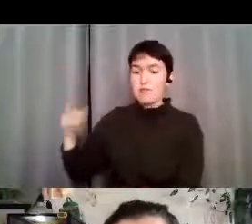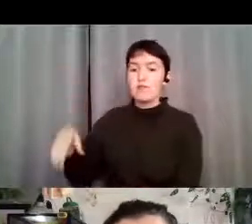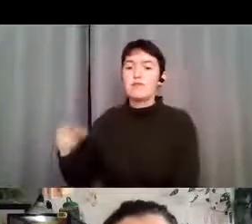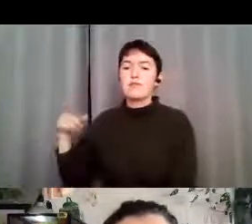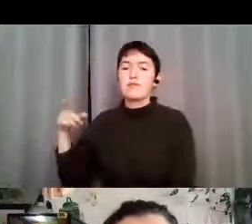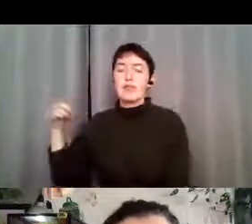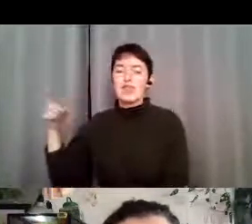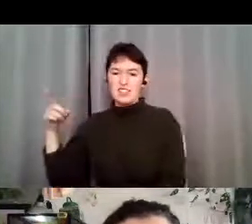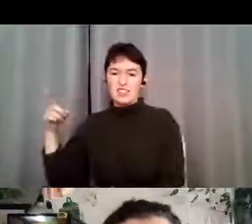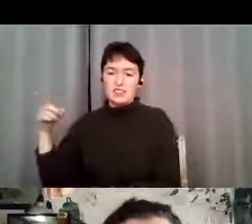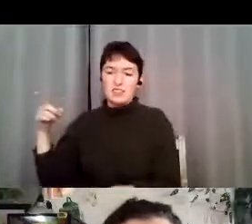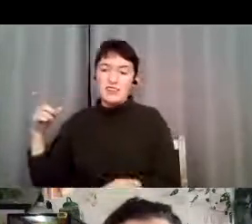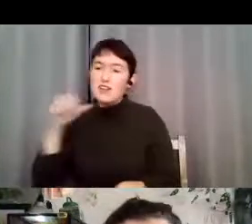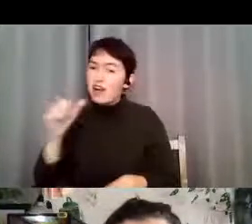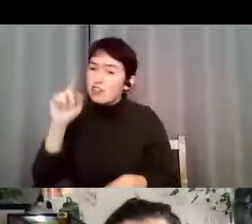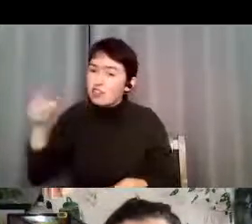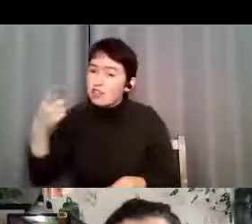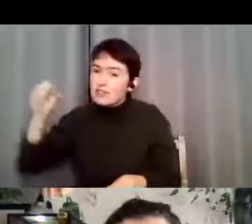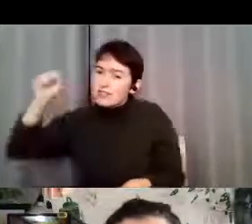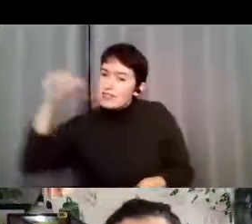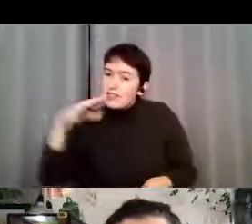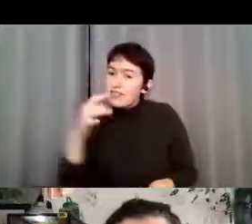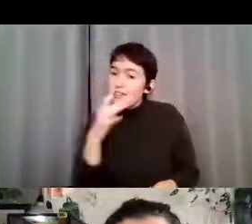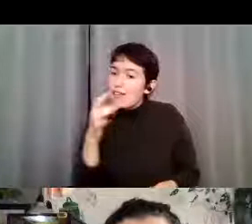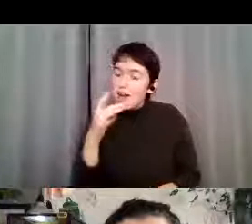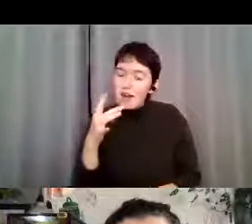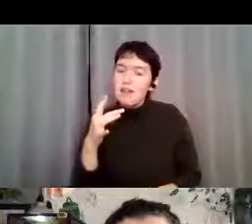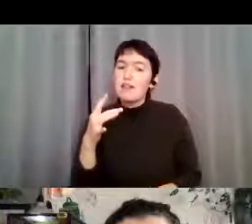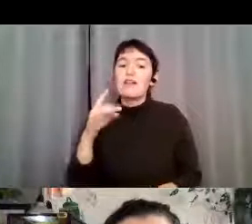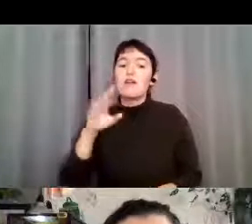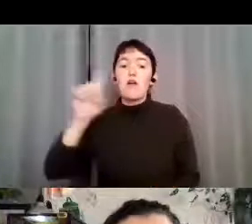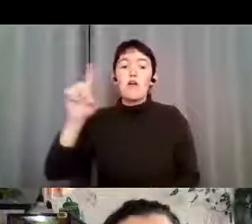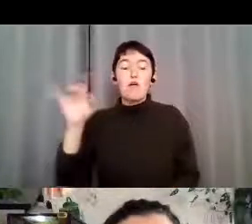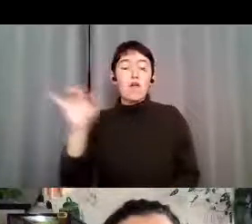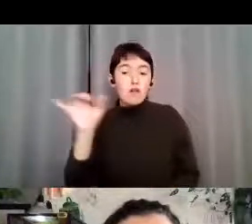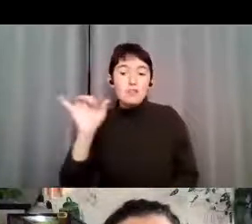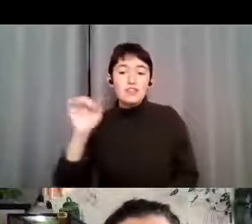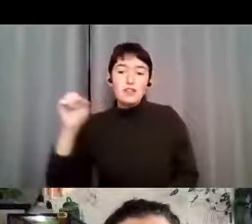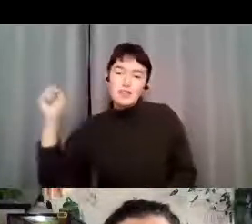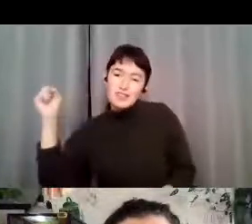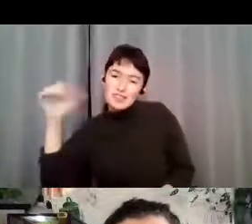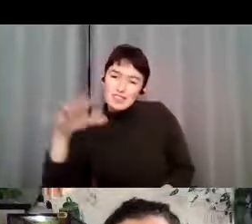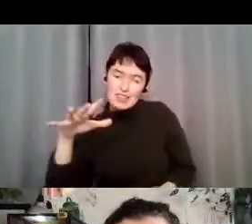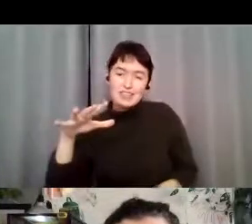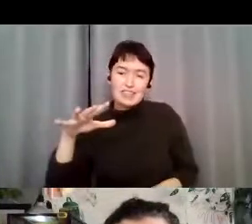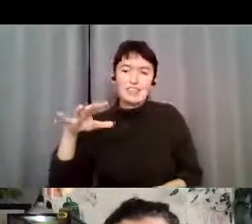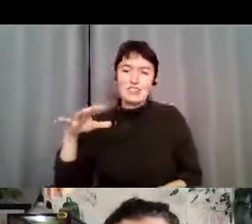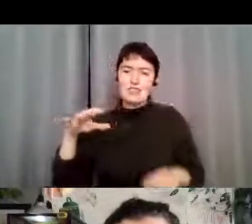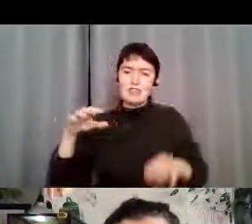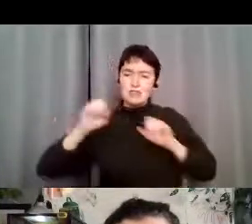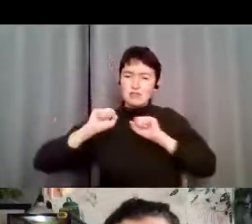out not just light everywhere into space. The sun also sends out this very fast moving stream